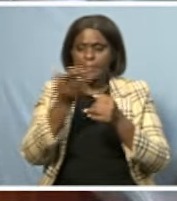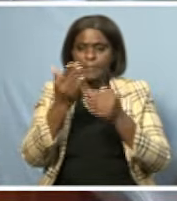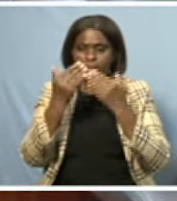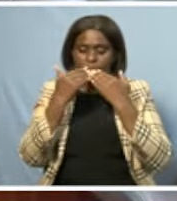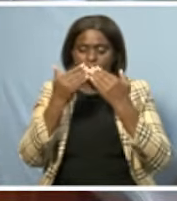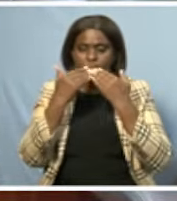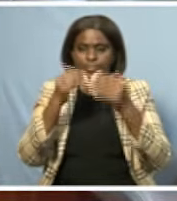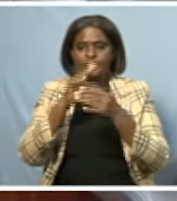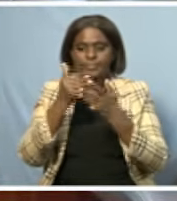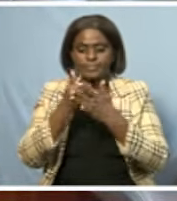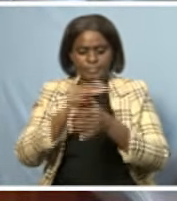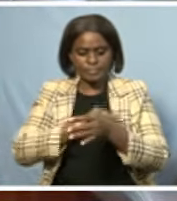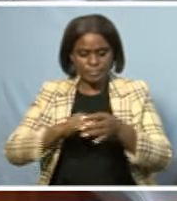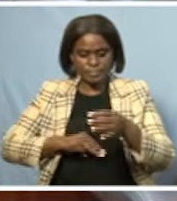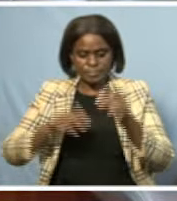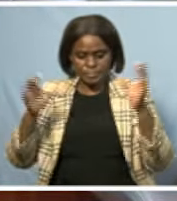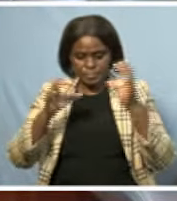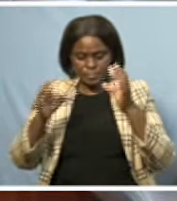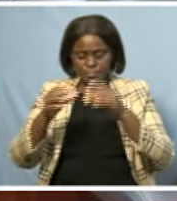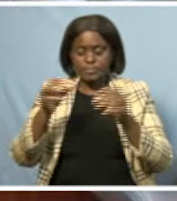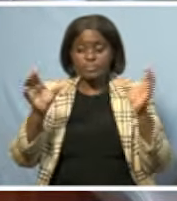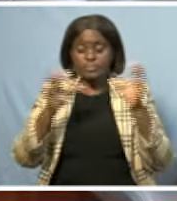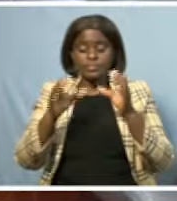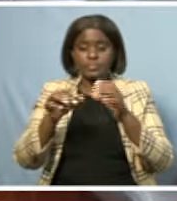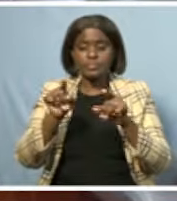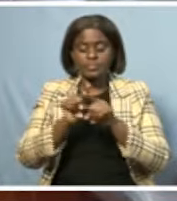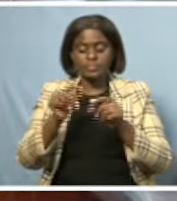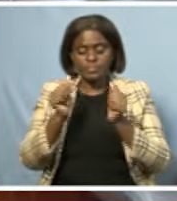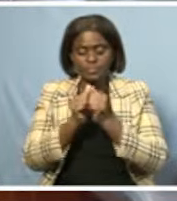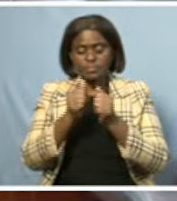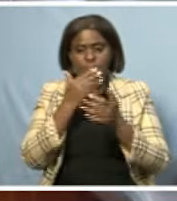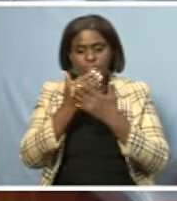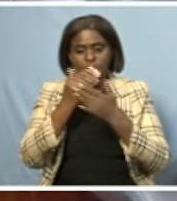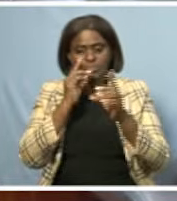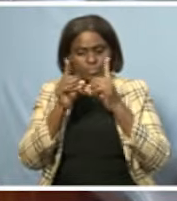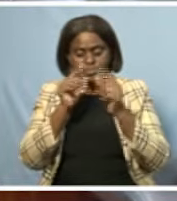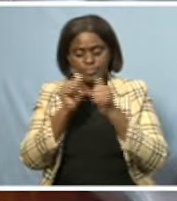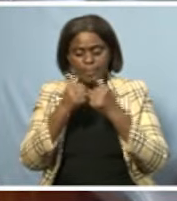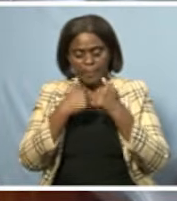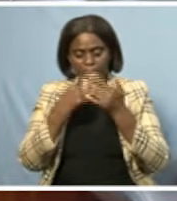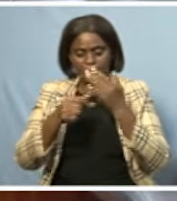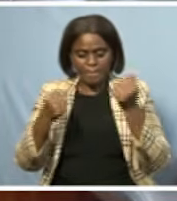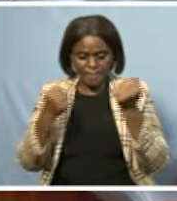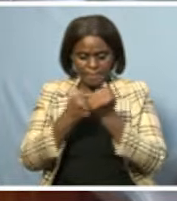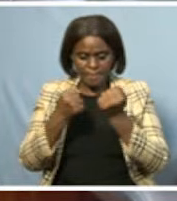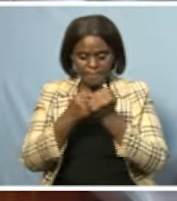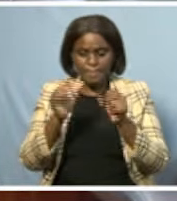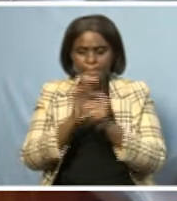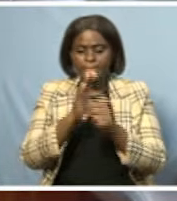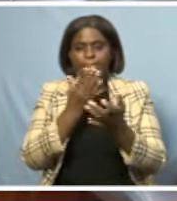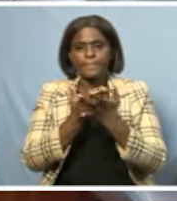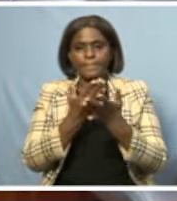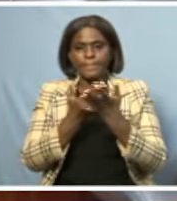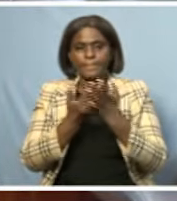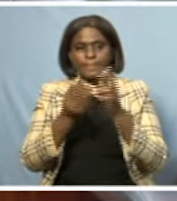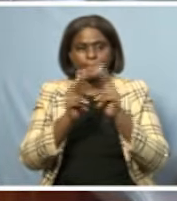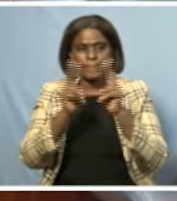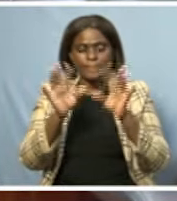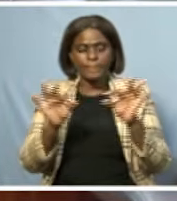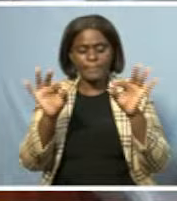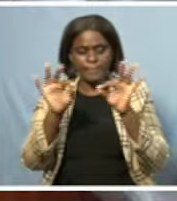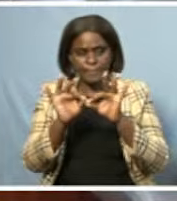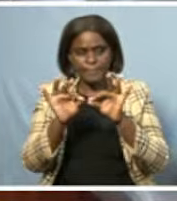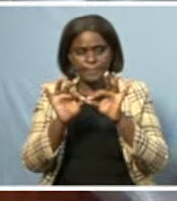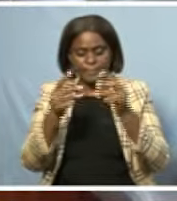thank all the members, the committee, the members who debated, and the House for supporting this very,